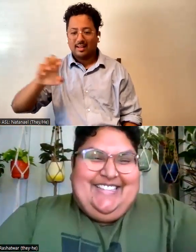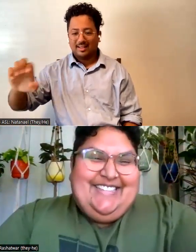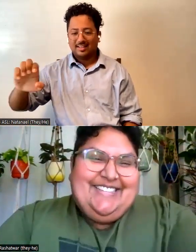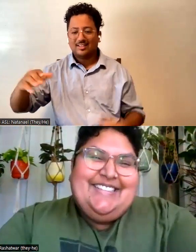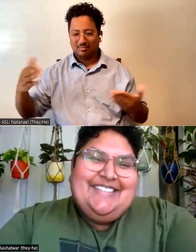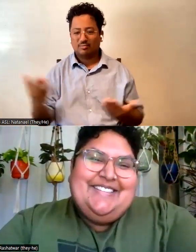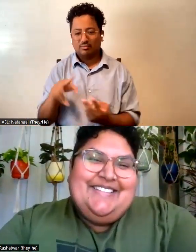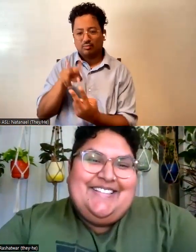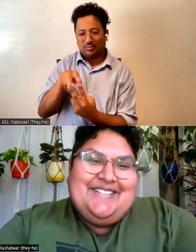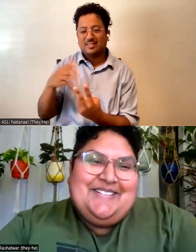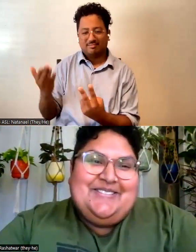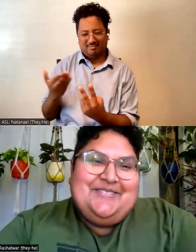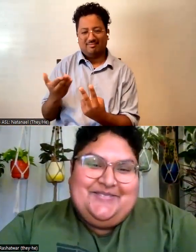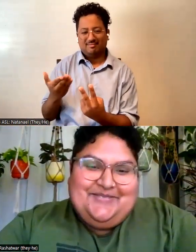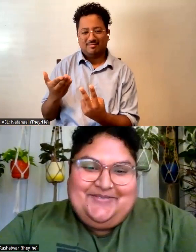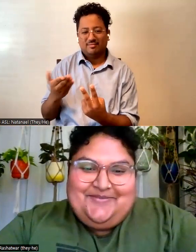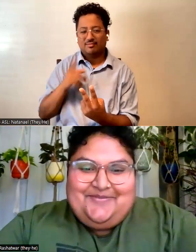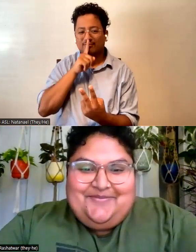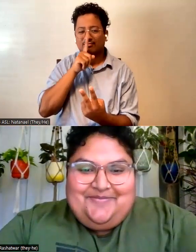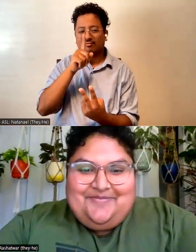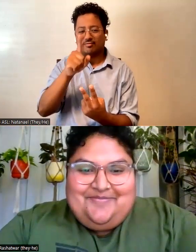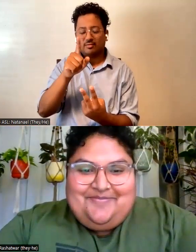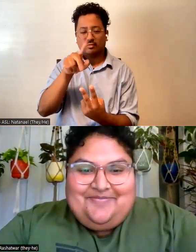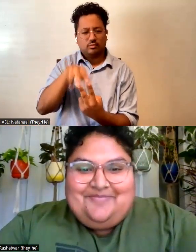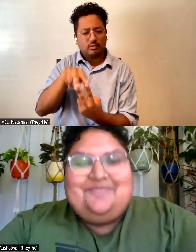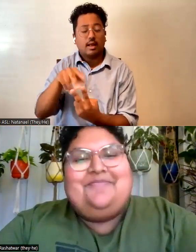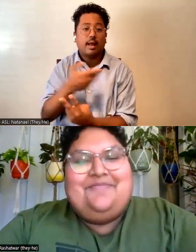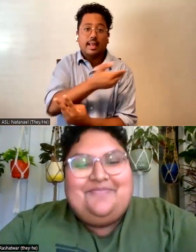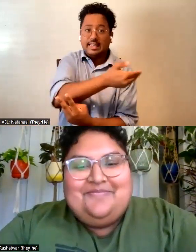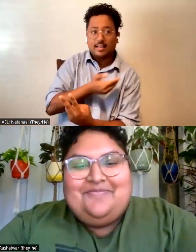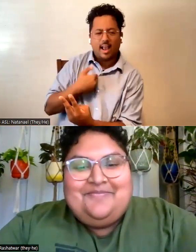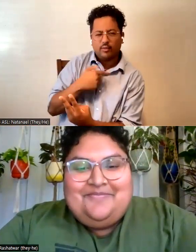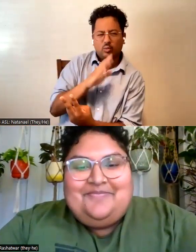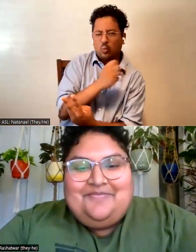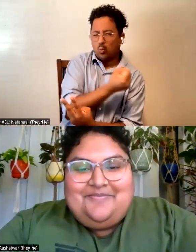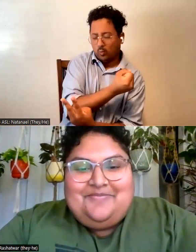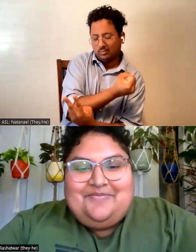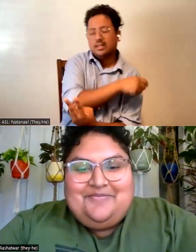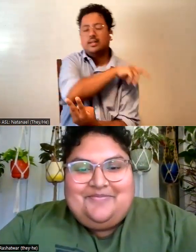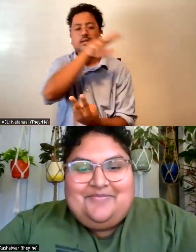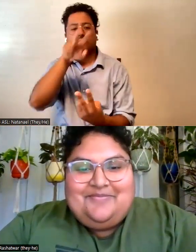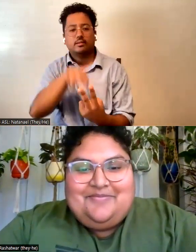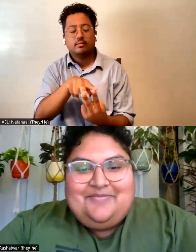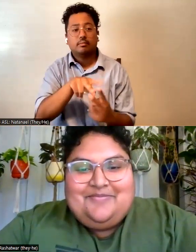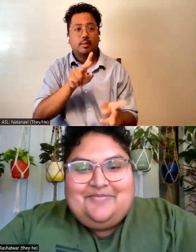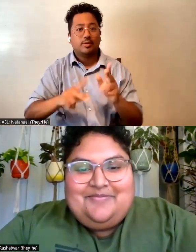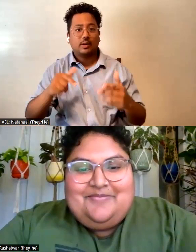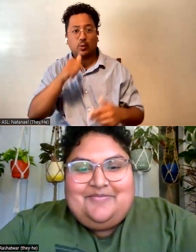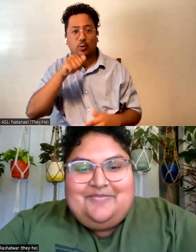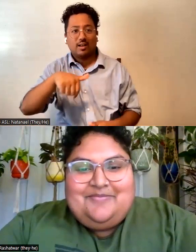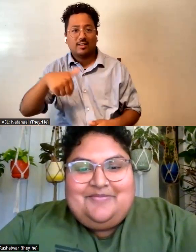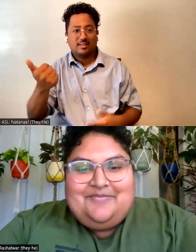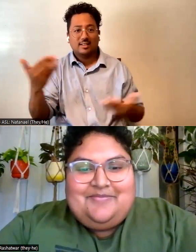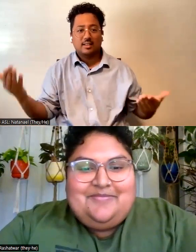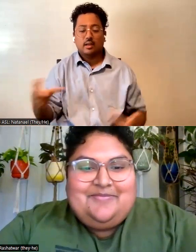We are also joined by we'll get to our guests in just a moment. We are also joined by our friends from Pro Bono ASL